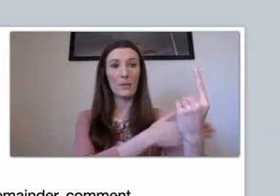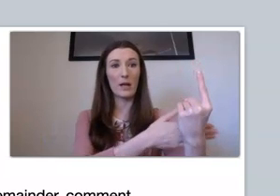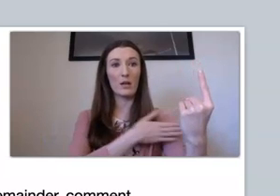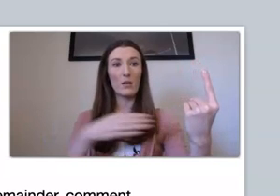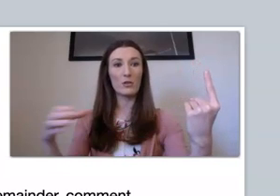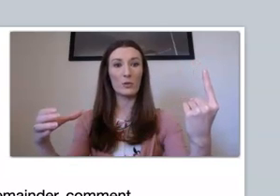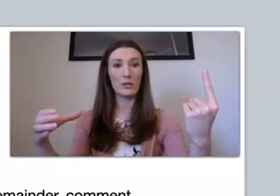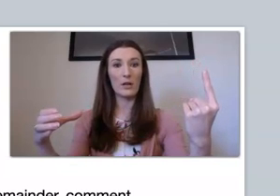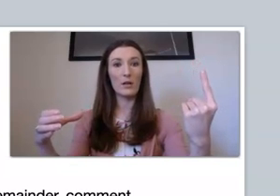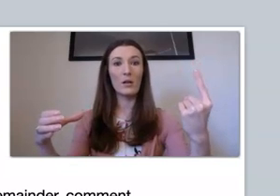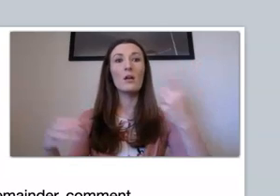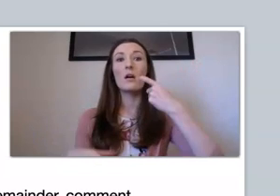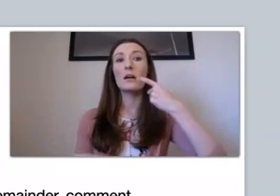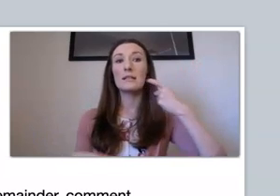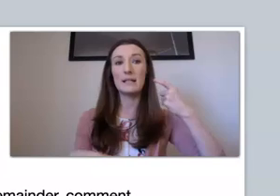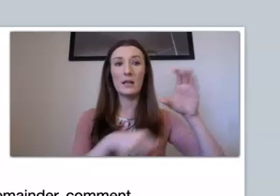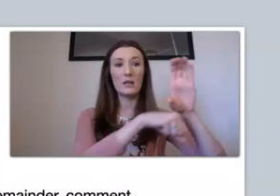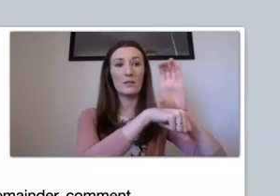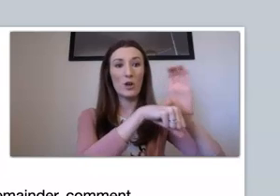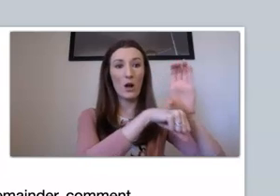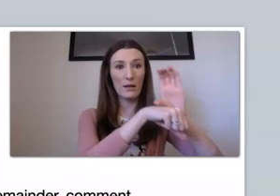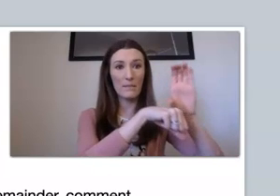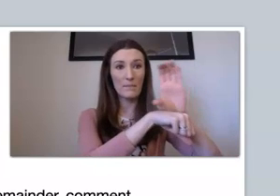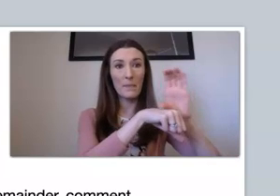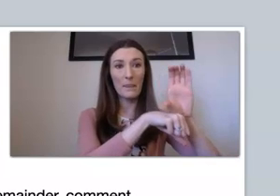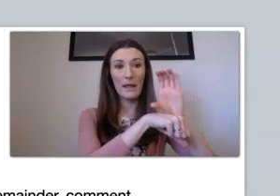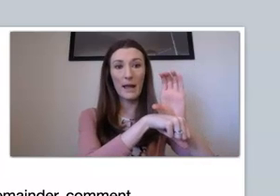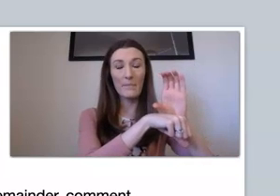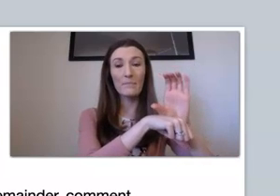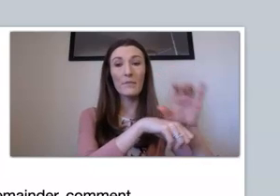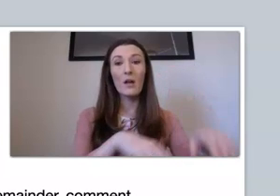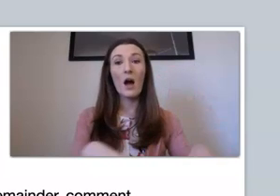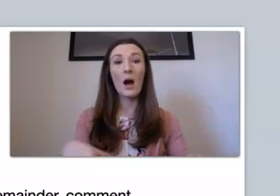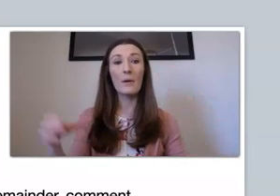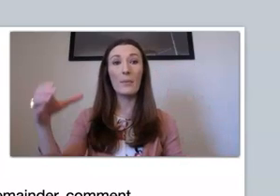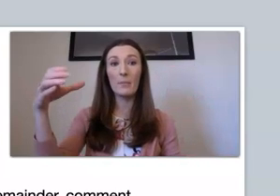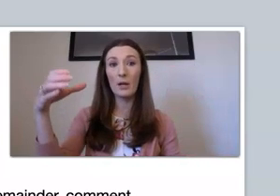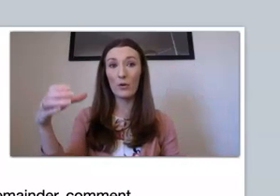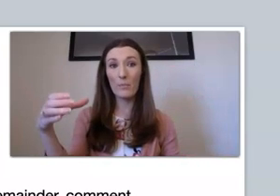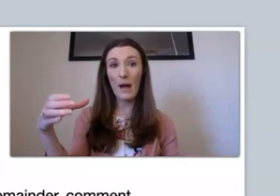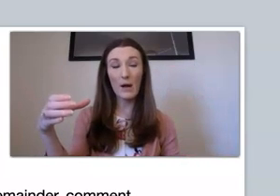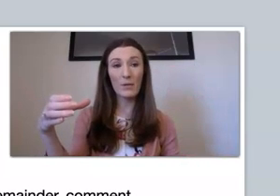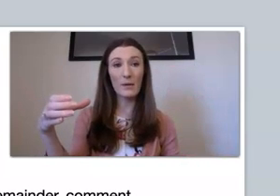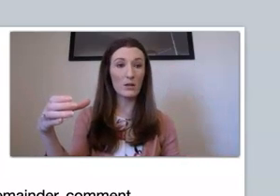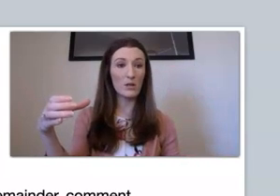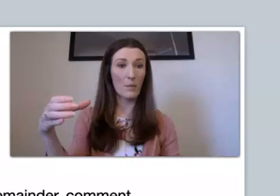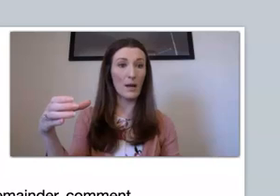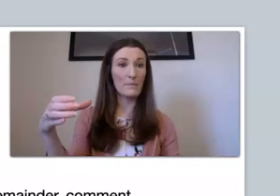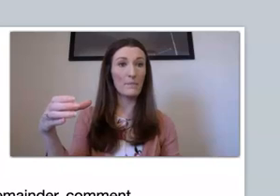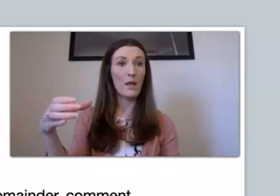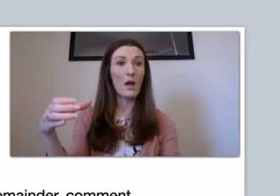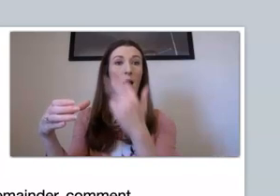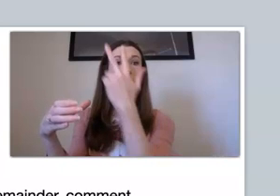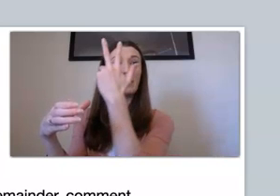of my dominant shoulder, addicted to chocolate. Okay. I'm going to put my group back with my